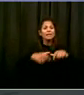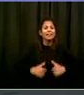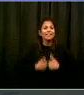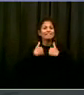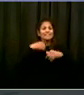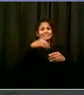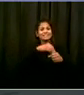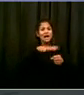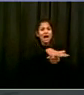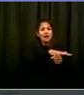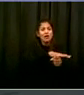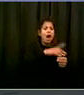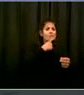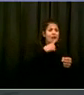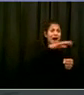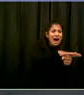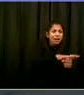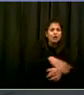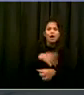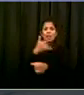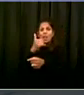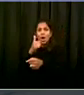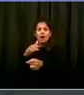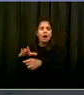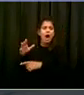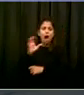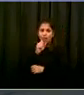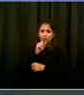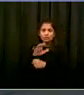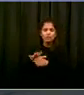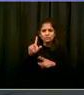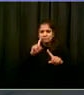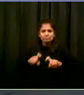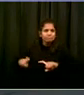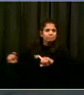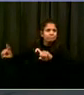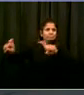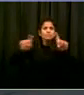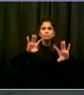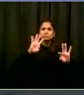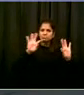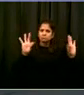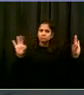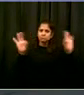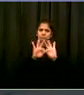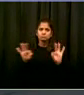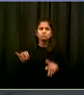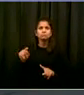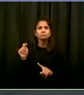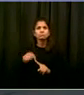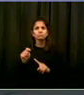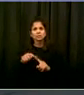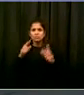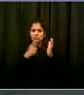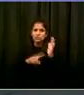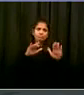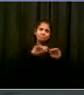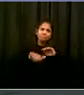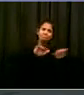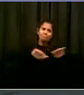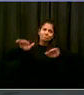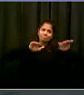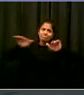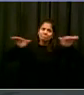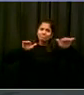of education and outreach, but also a lot of enforcement. We'll be working closely with the state. We'll increase the number of inspectors because of the number